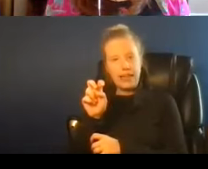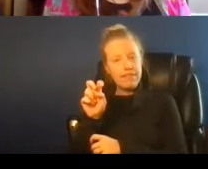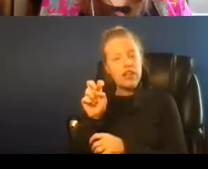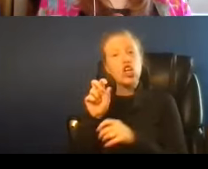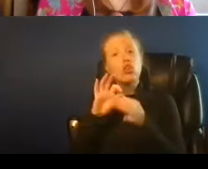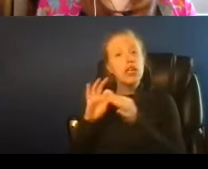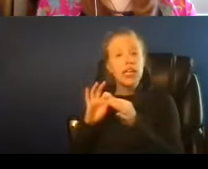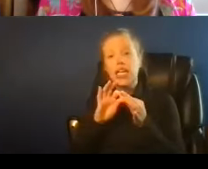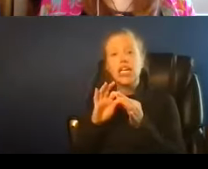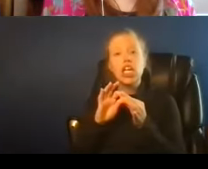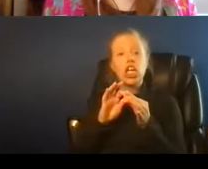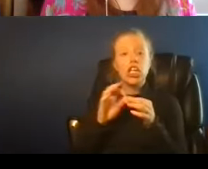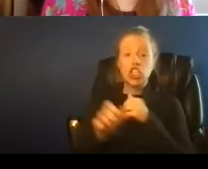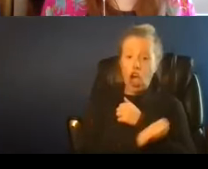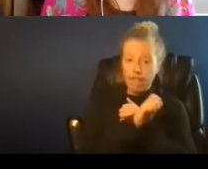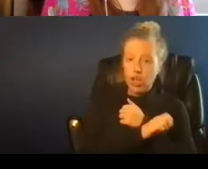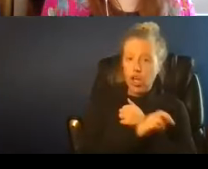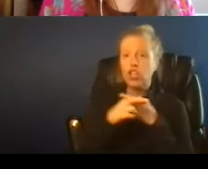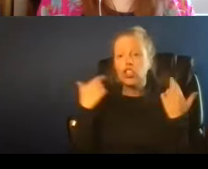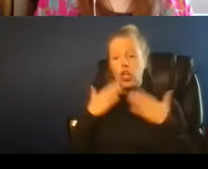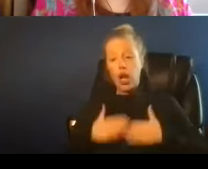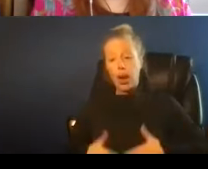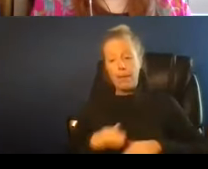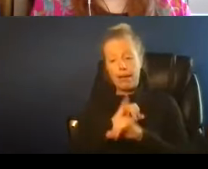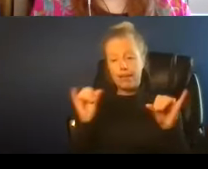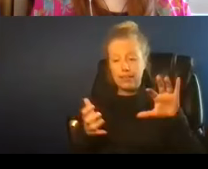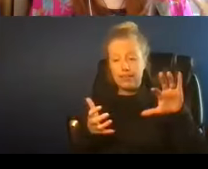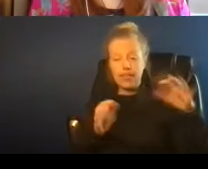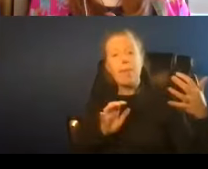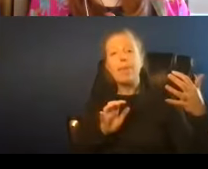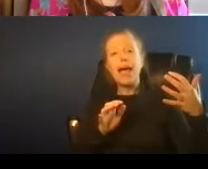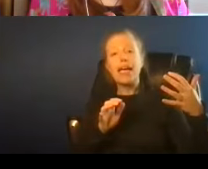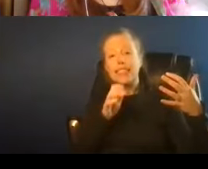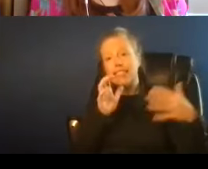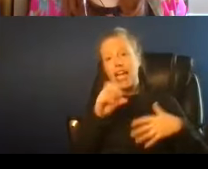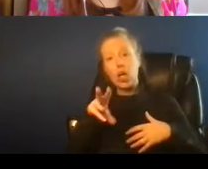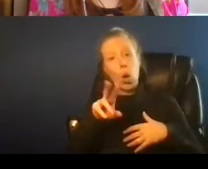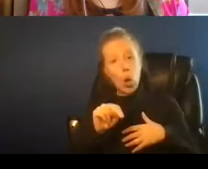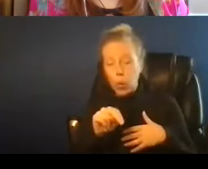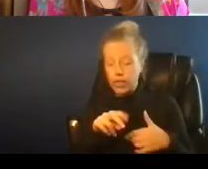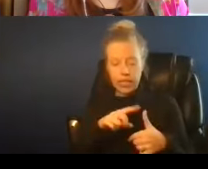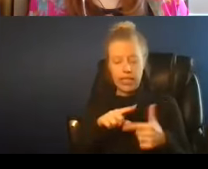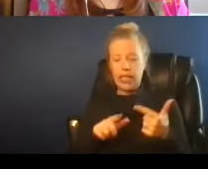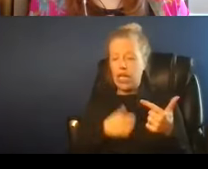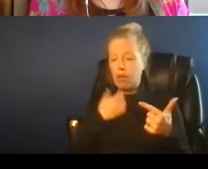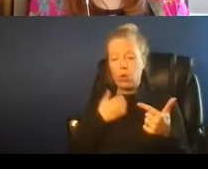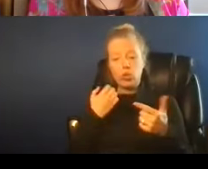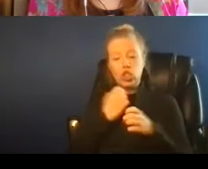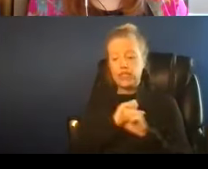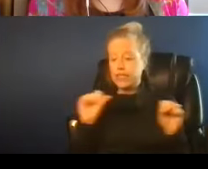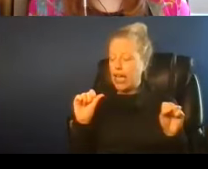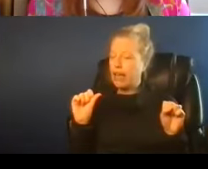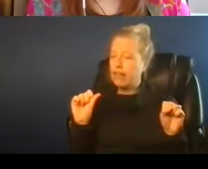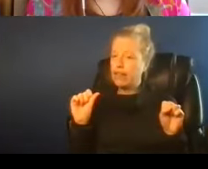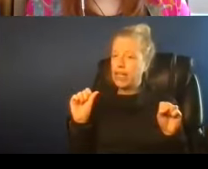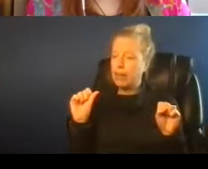risky situation. Your bodily autonomy has been compromised in some way, and Emotional safety, though, can be a little